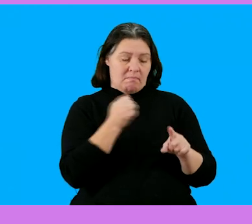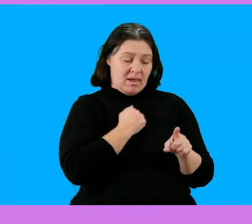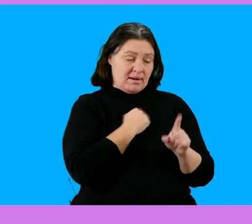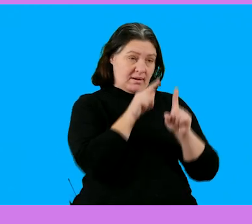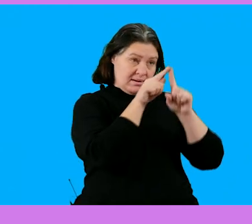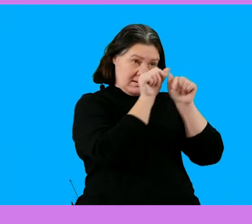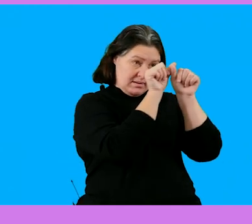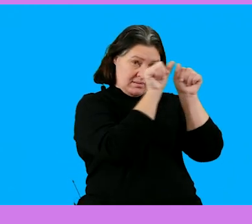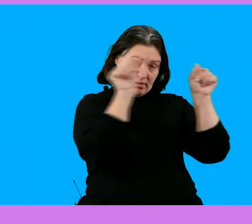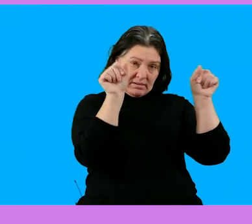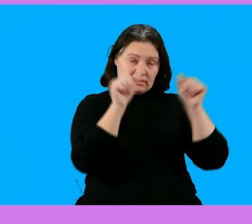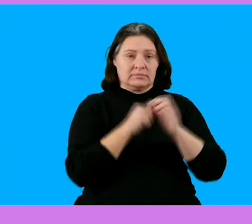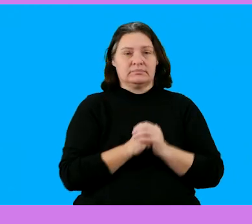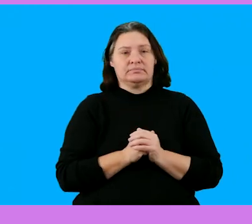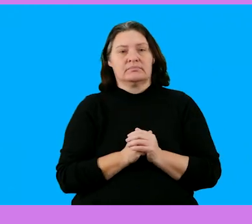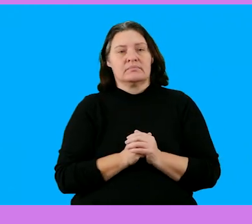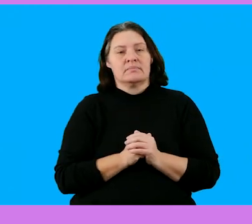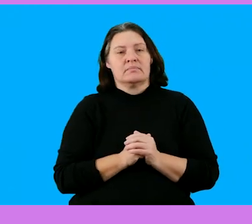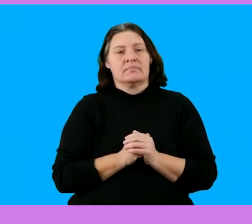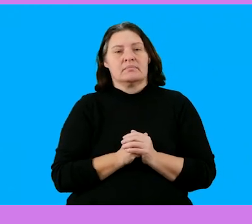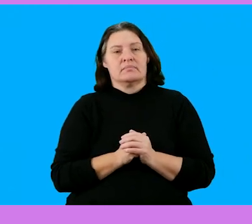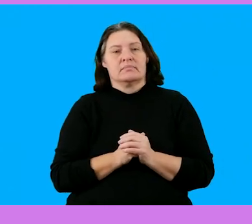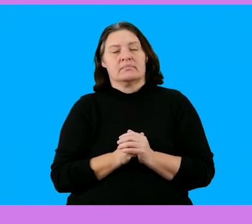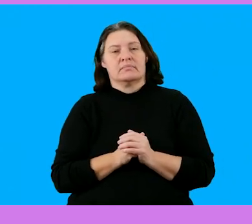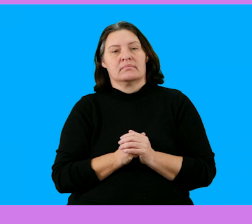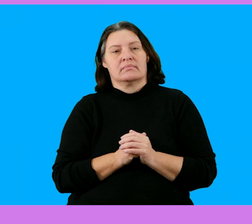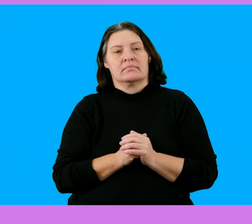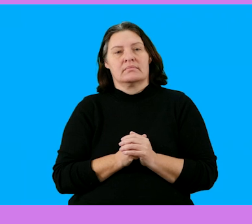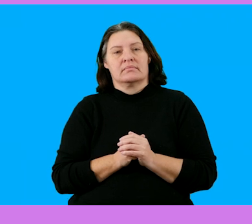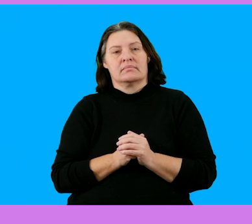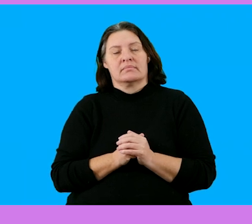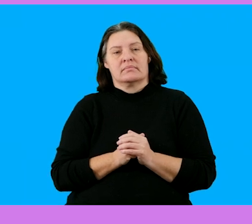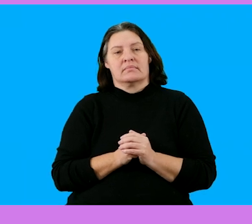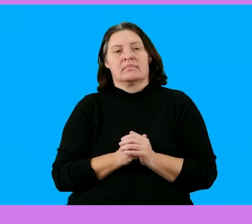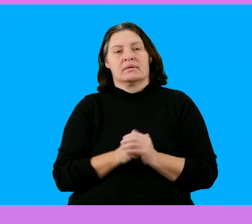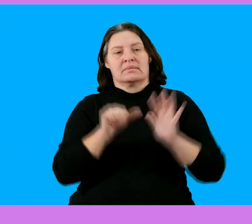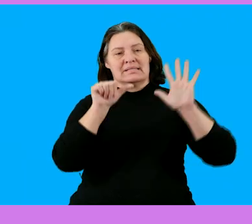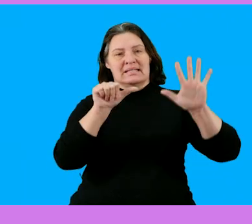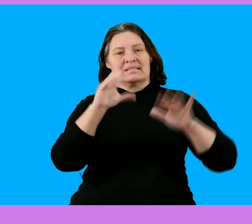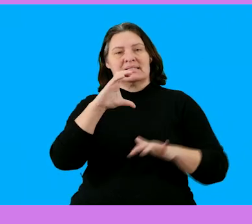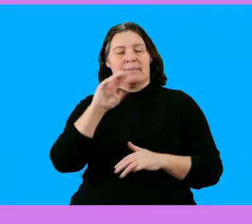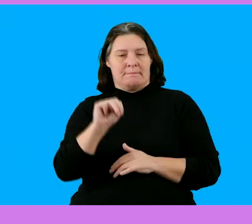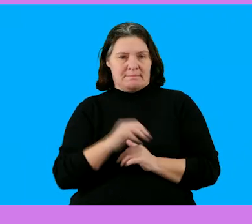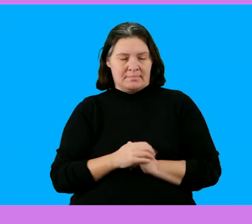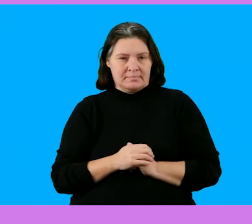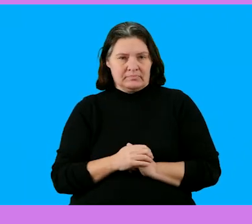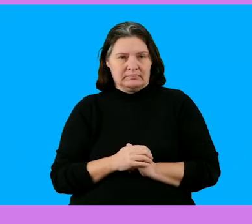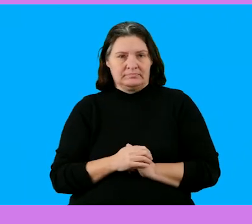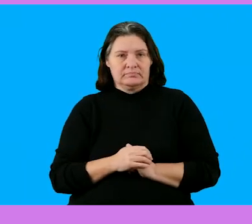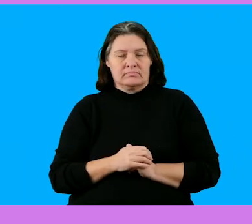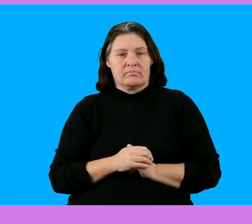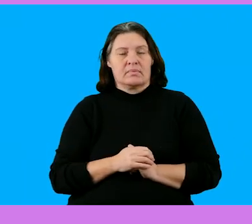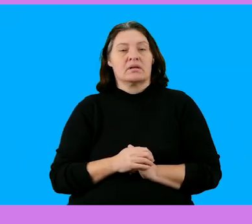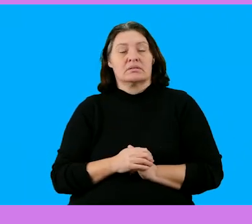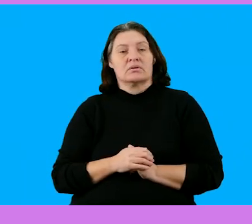my bar. Right, so in my case, the bar here, when I measure it, gives me 6 centimeters. Right, so now